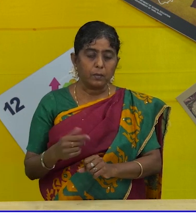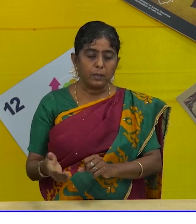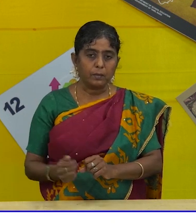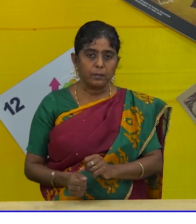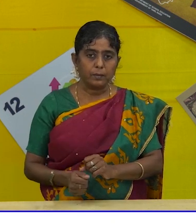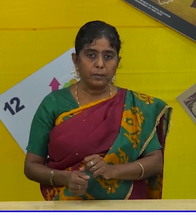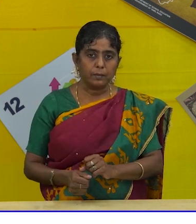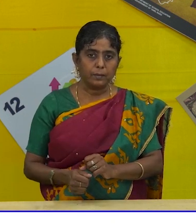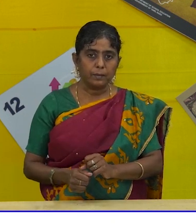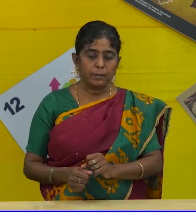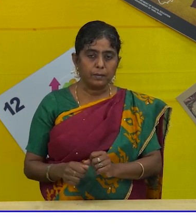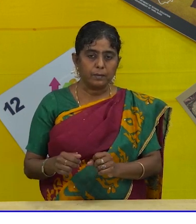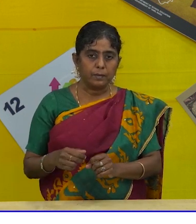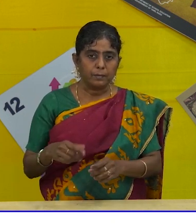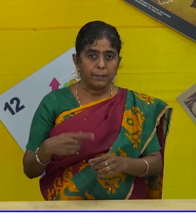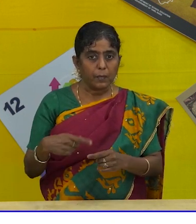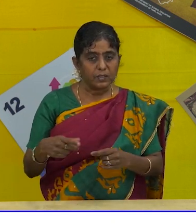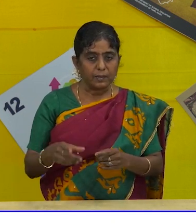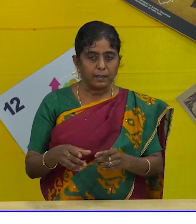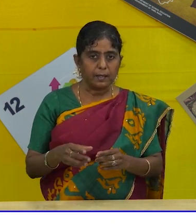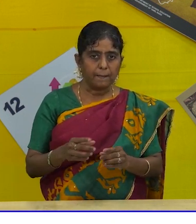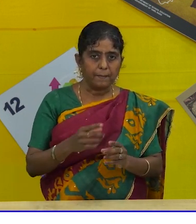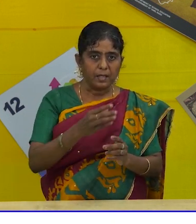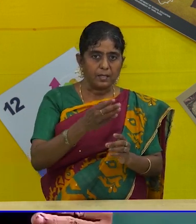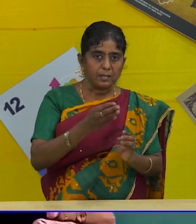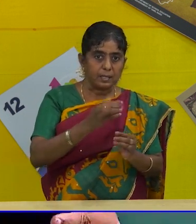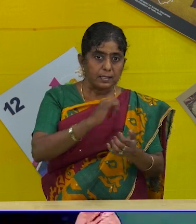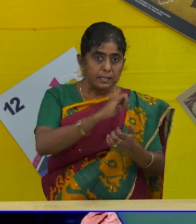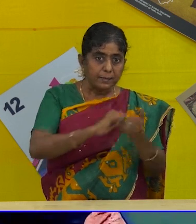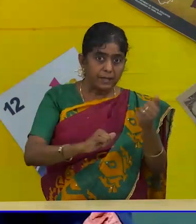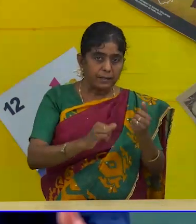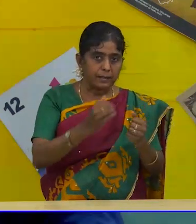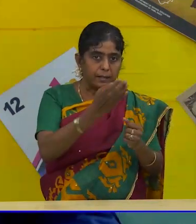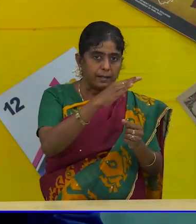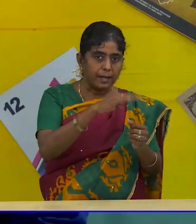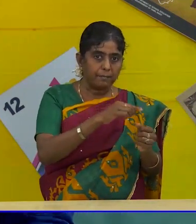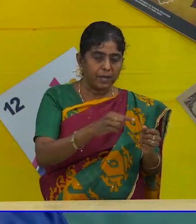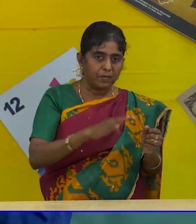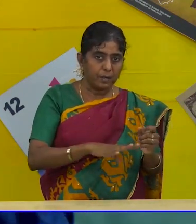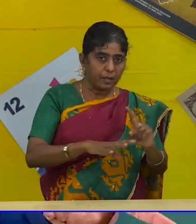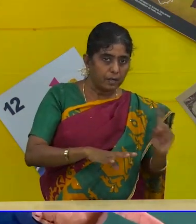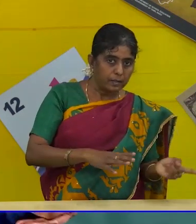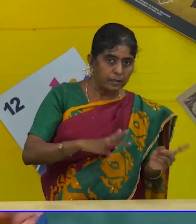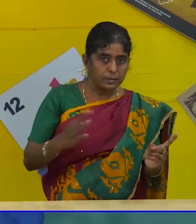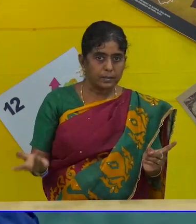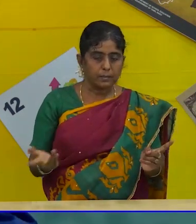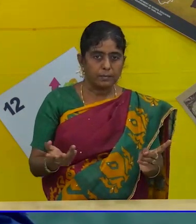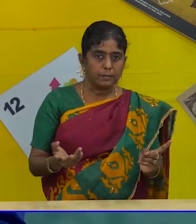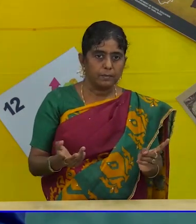Now what we have to do, actually the mathematical concept is, you have to subtract 9 by 5 on both the